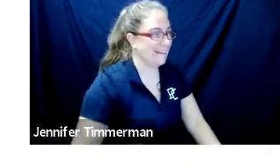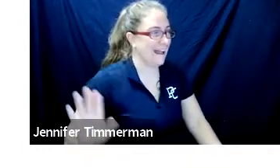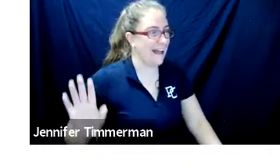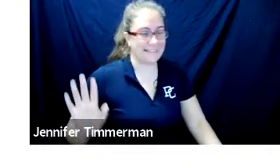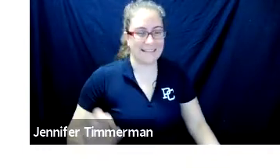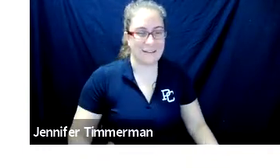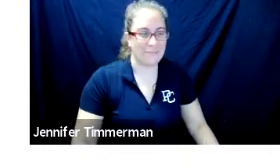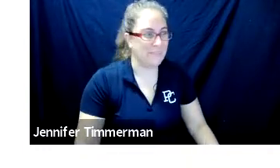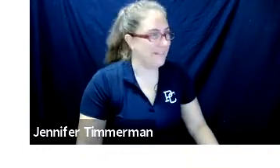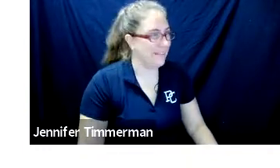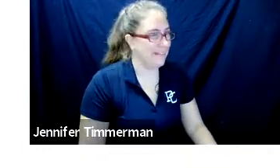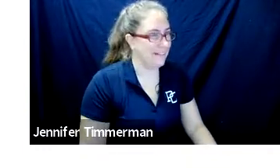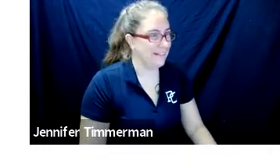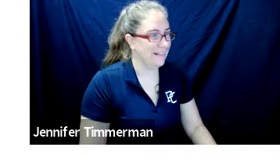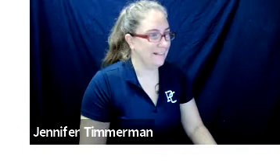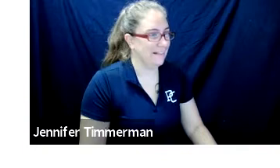Good. Awesome.